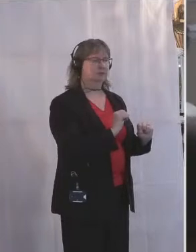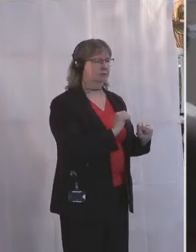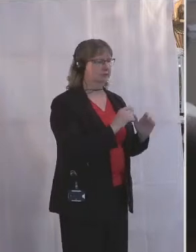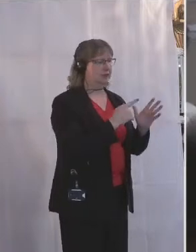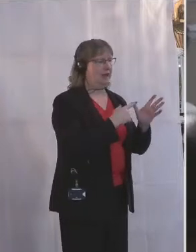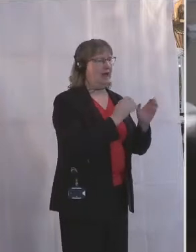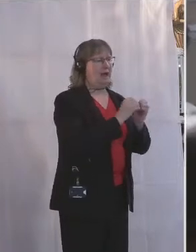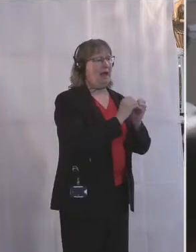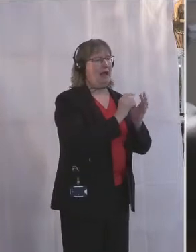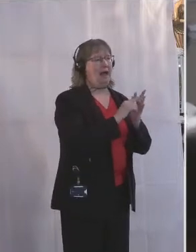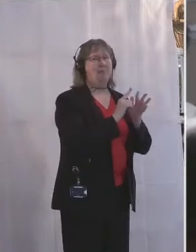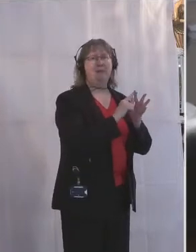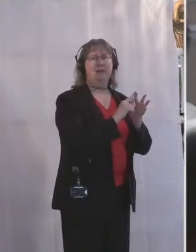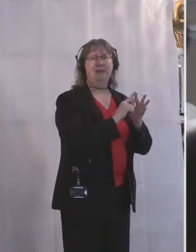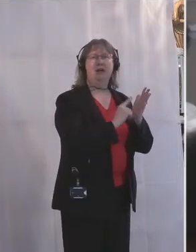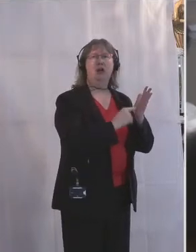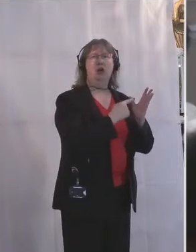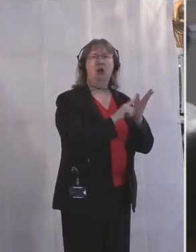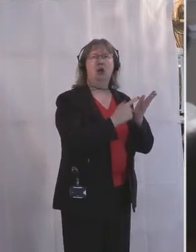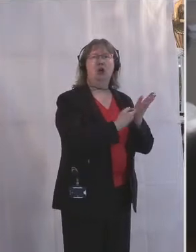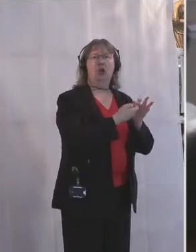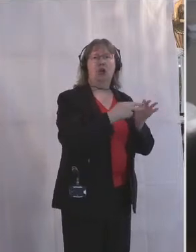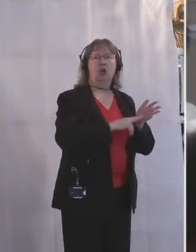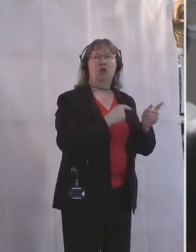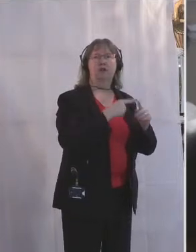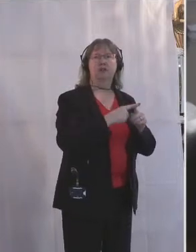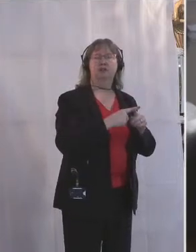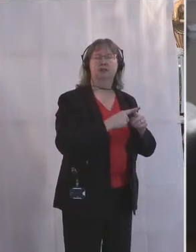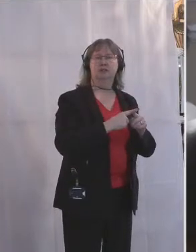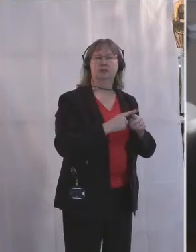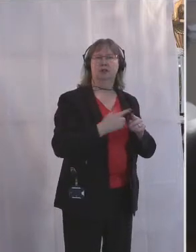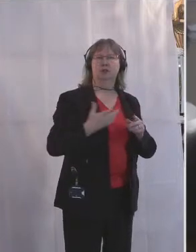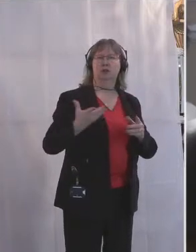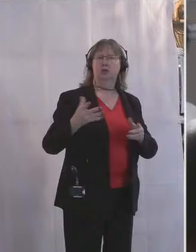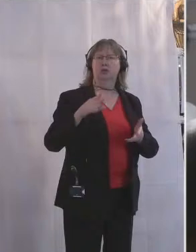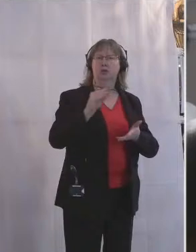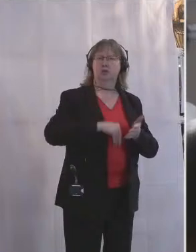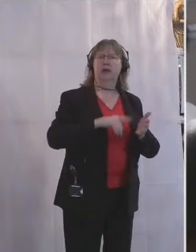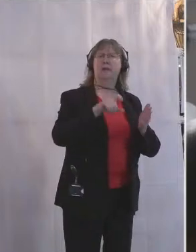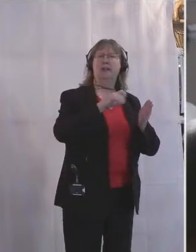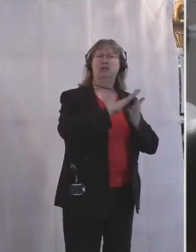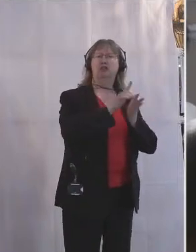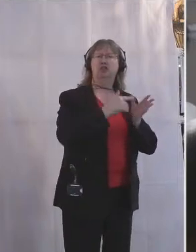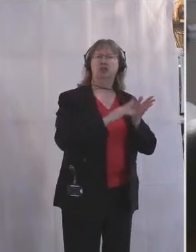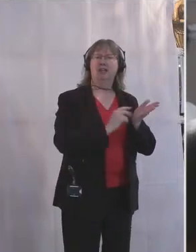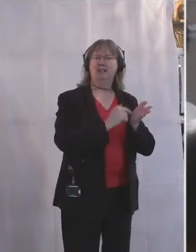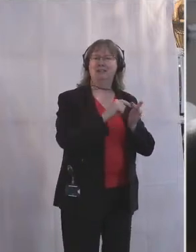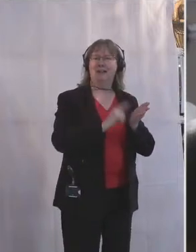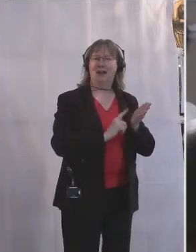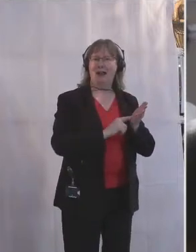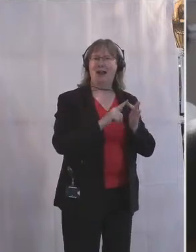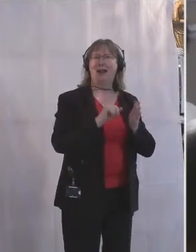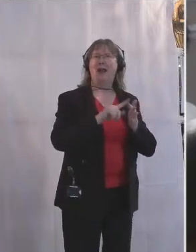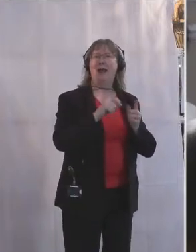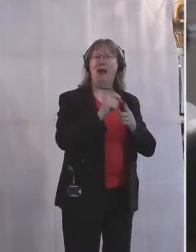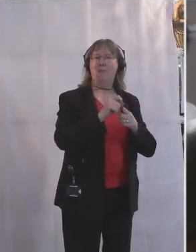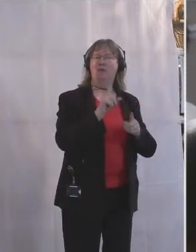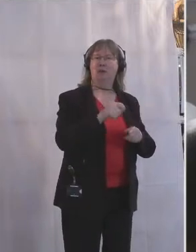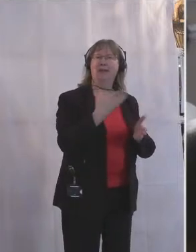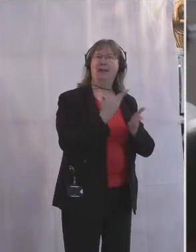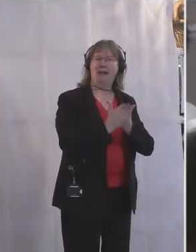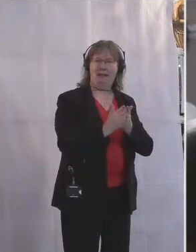Abby Lawrence, who is the founder of Consumer Insights Lab, followed by Chantel App from Click and